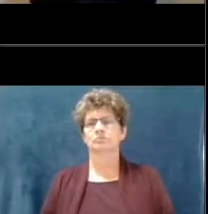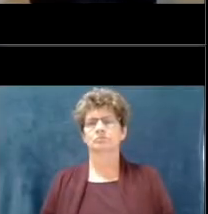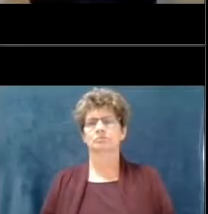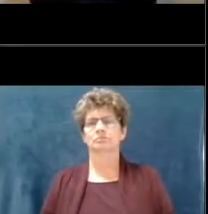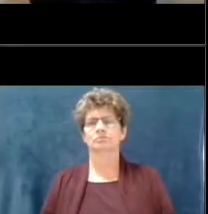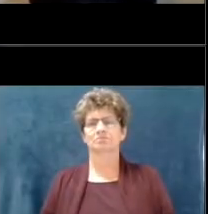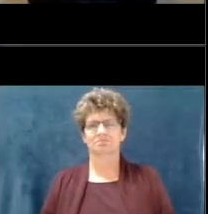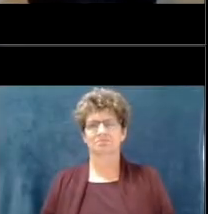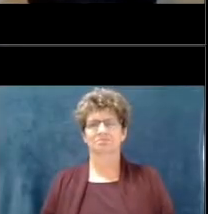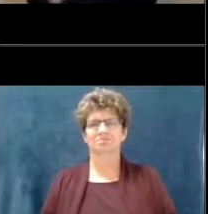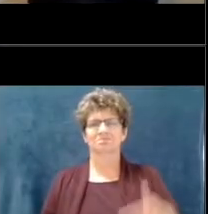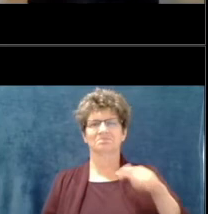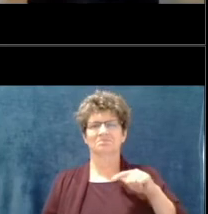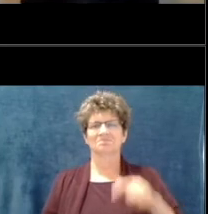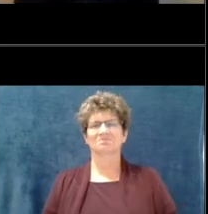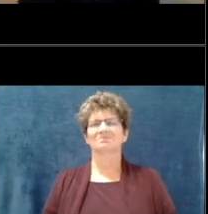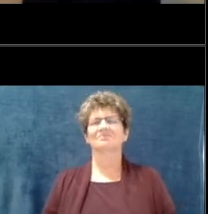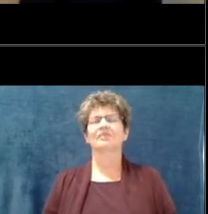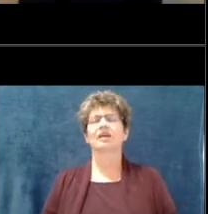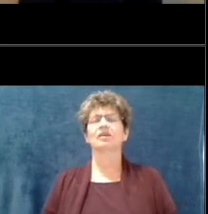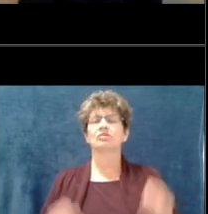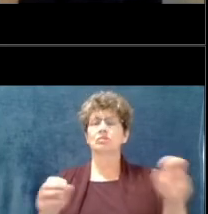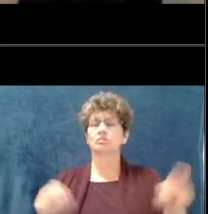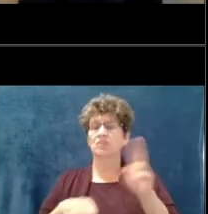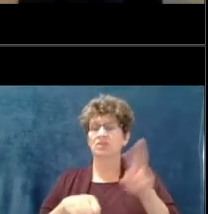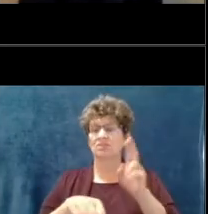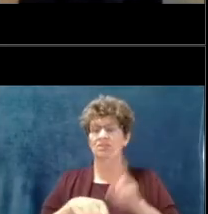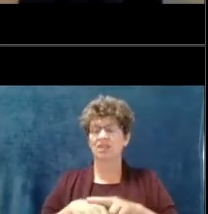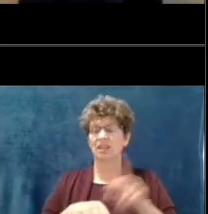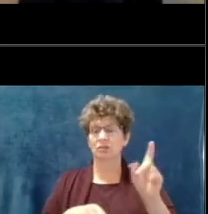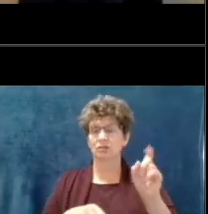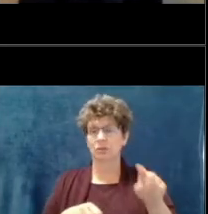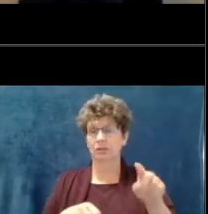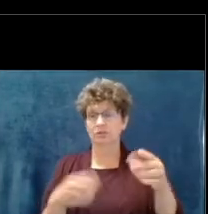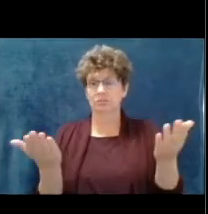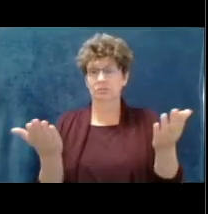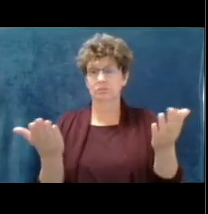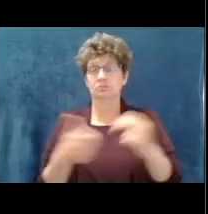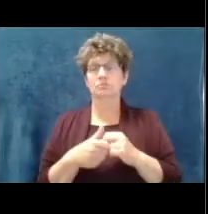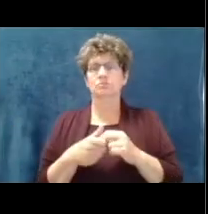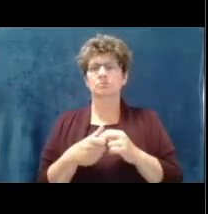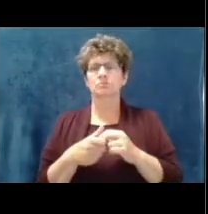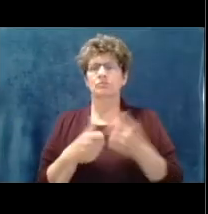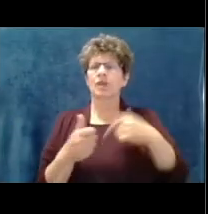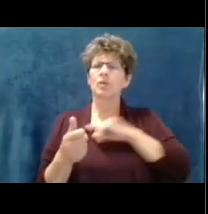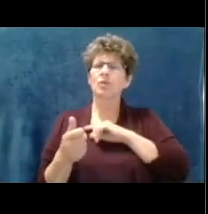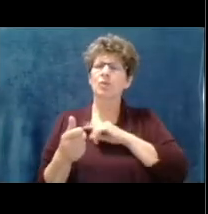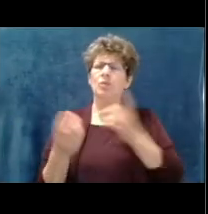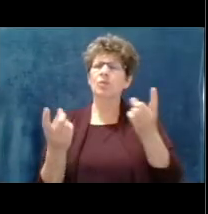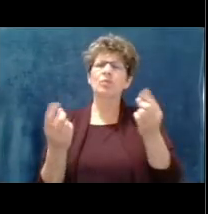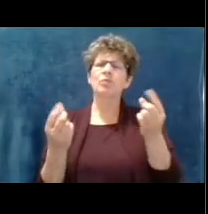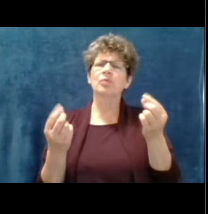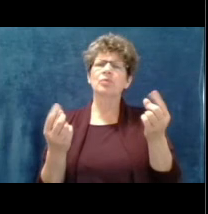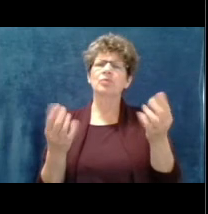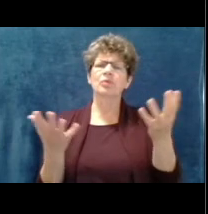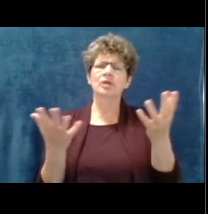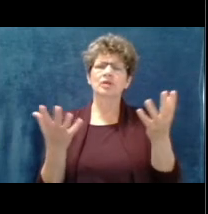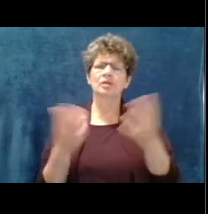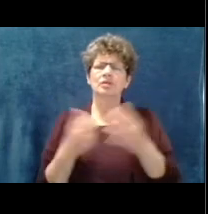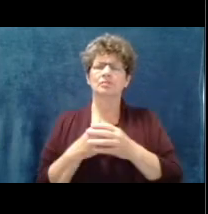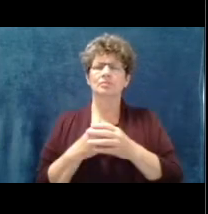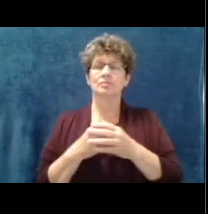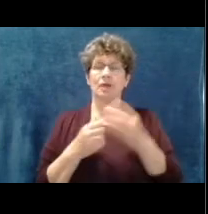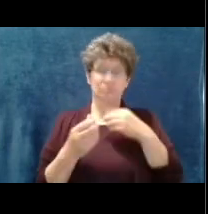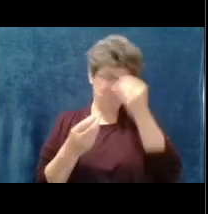So the natural question here, again, is what have we done about this? I've told you a bunch of science